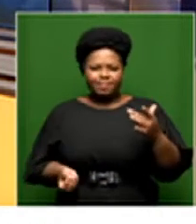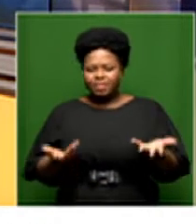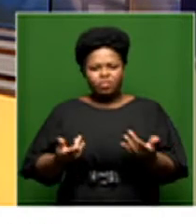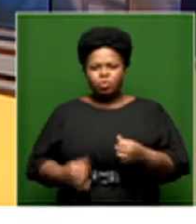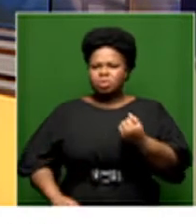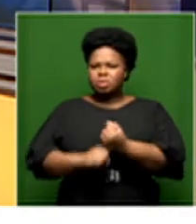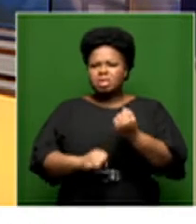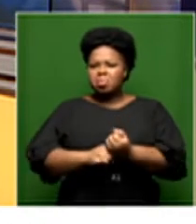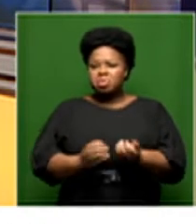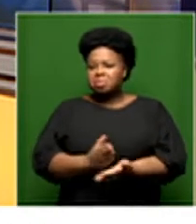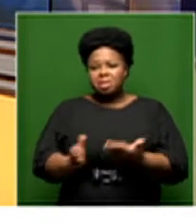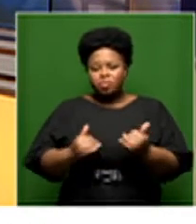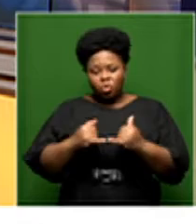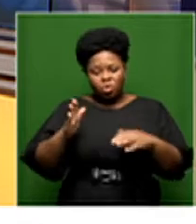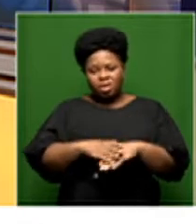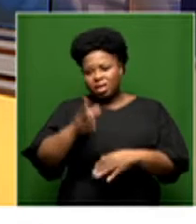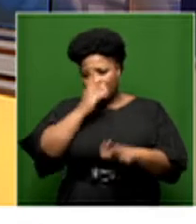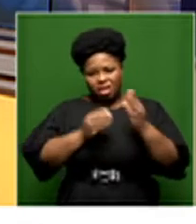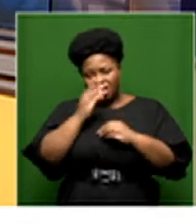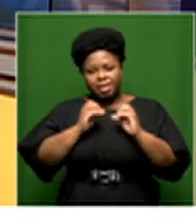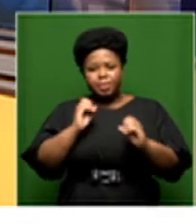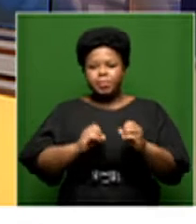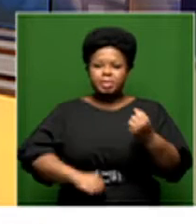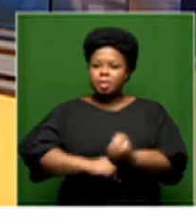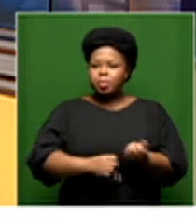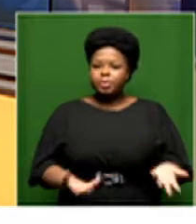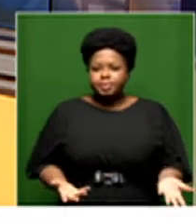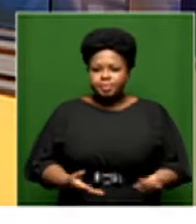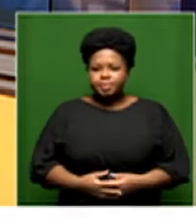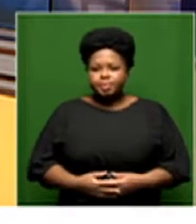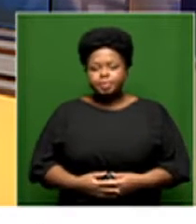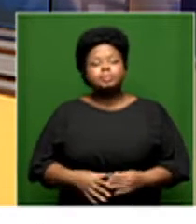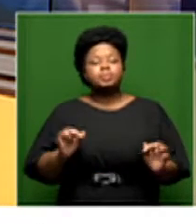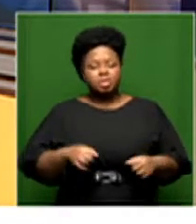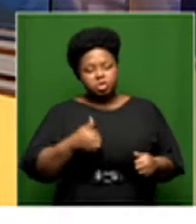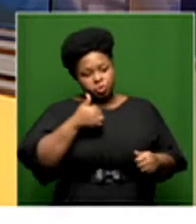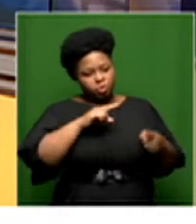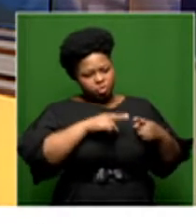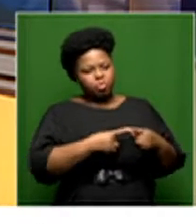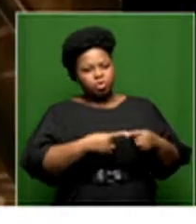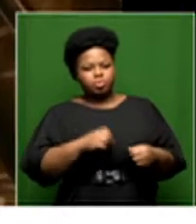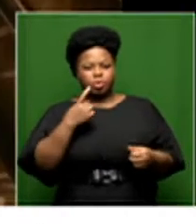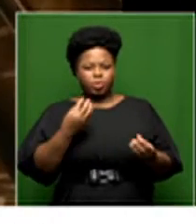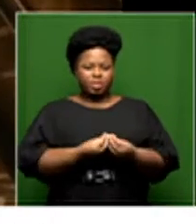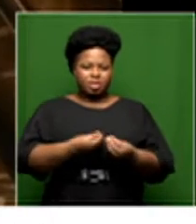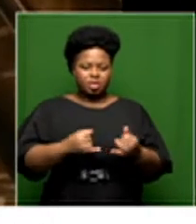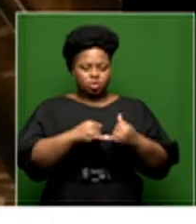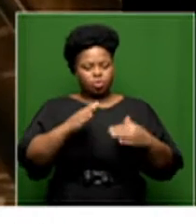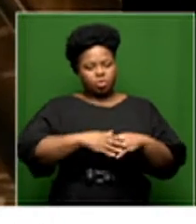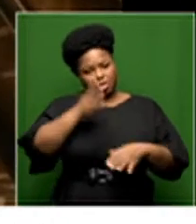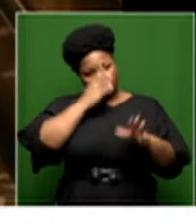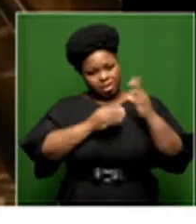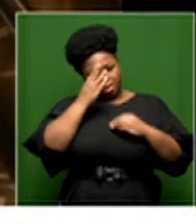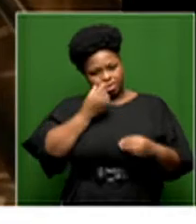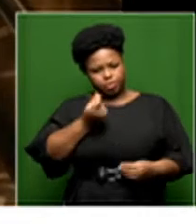support mechanisms available for online learning. Yeah, so that's a really good point. One of the things that online learning